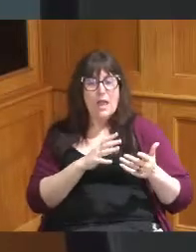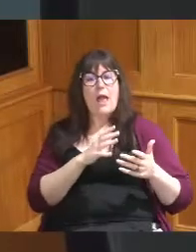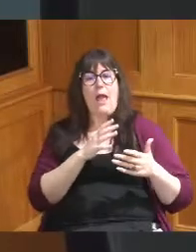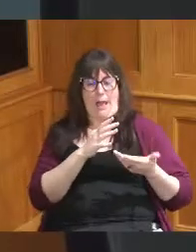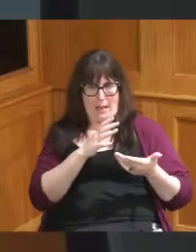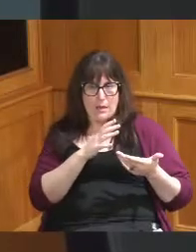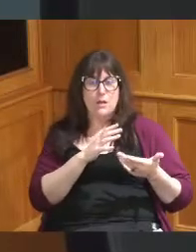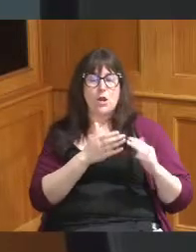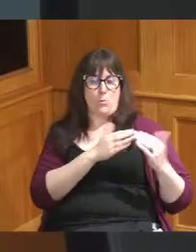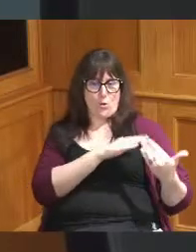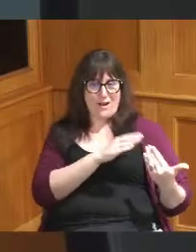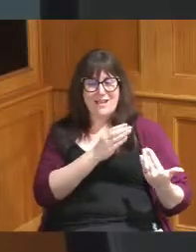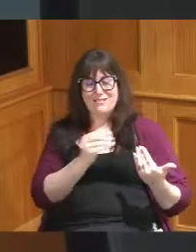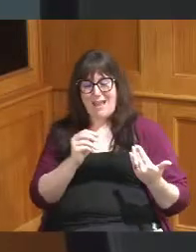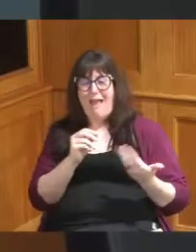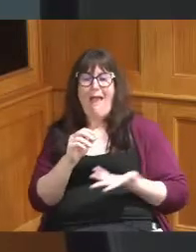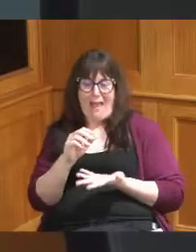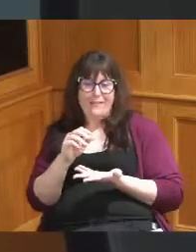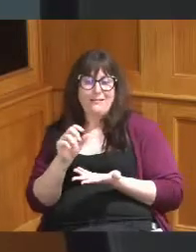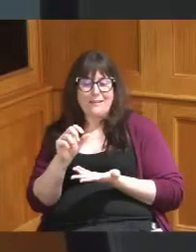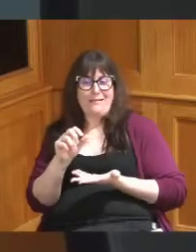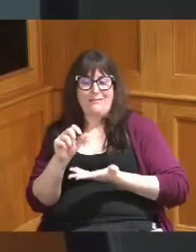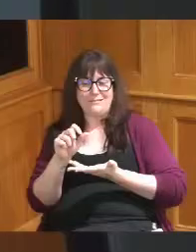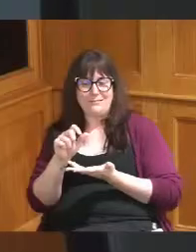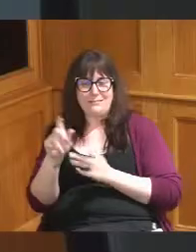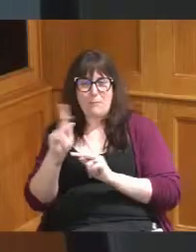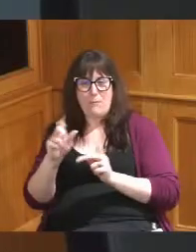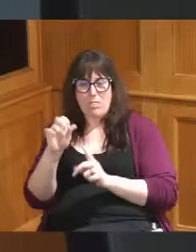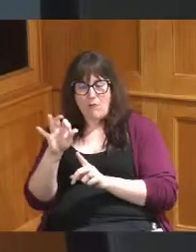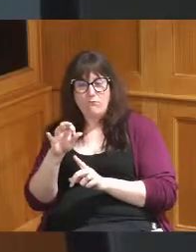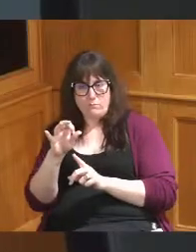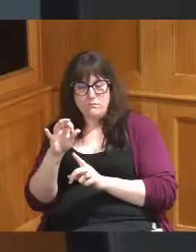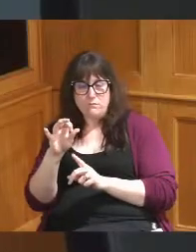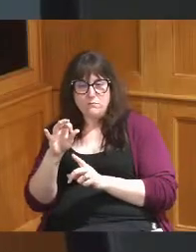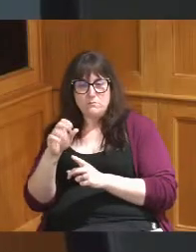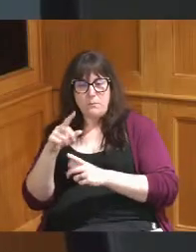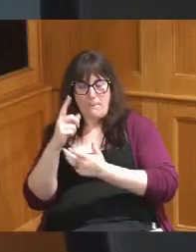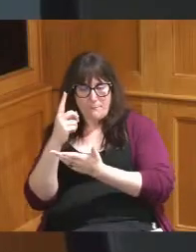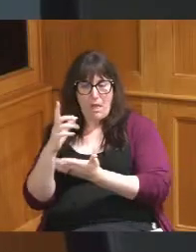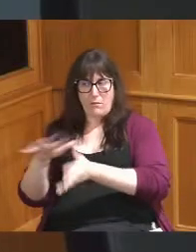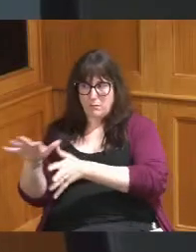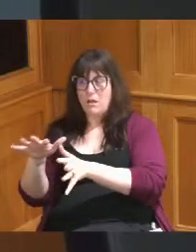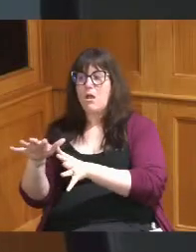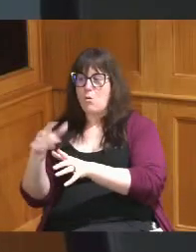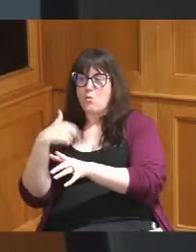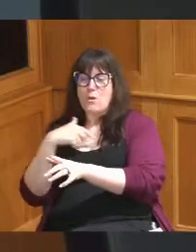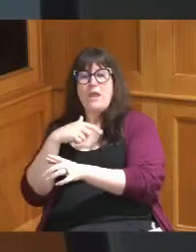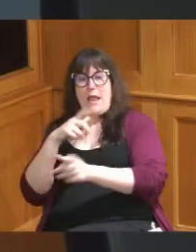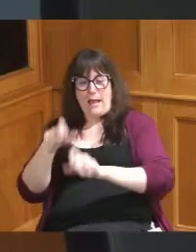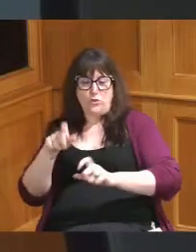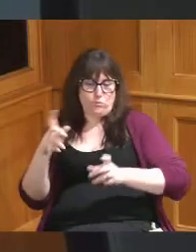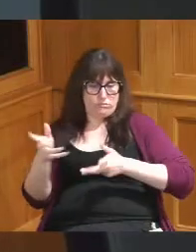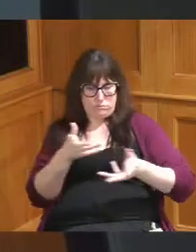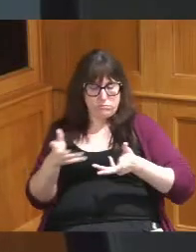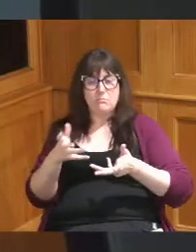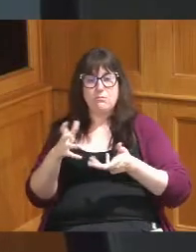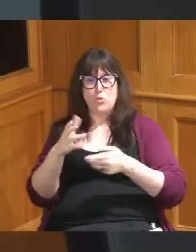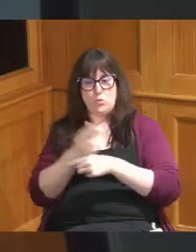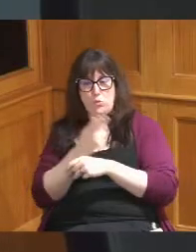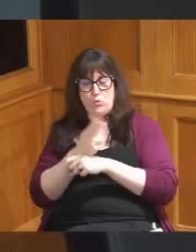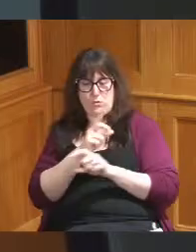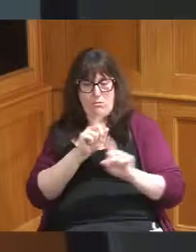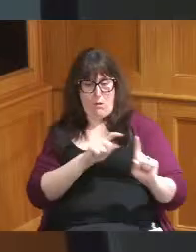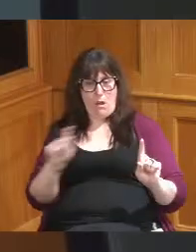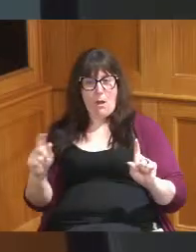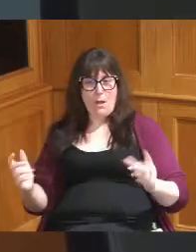communities, and so we had to, and Renee Mahaffey Harris is here, we had to switch it up a little bit and use some of our community partners like